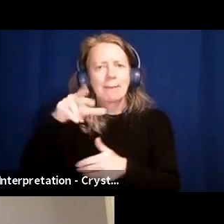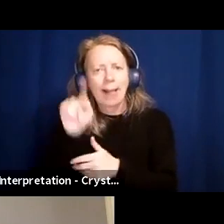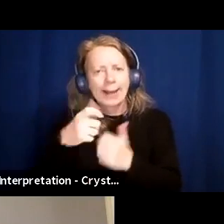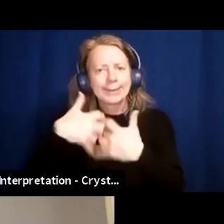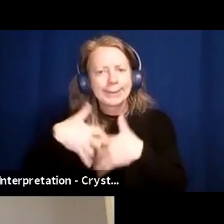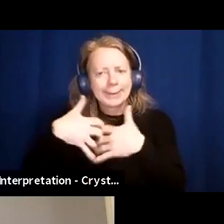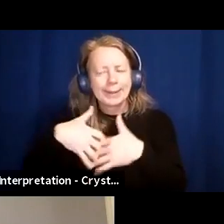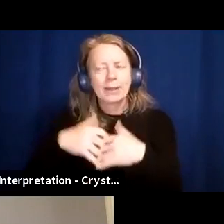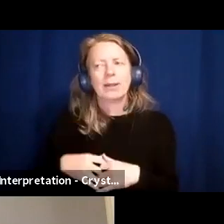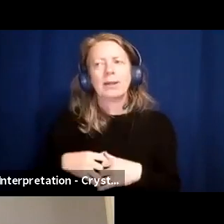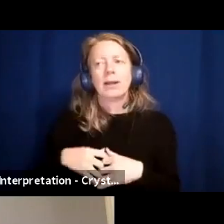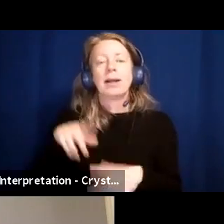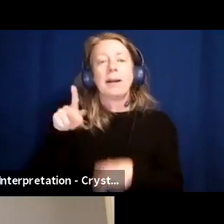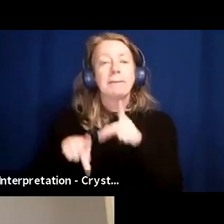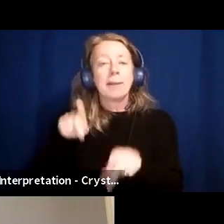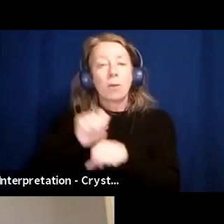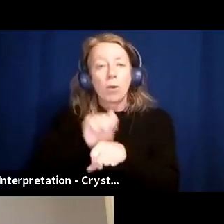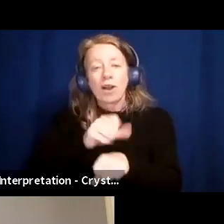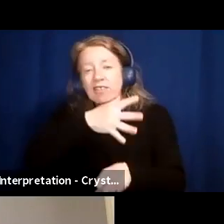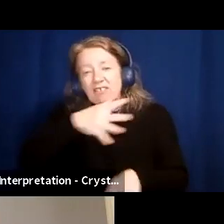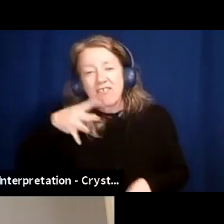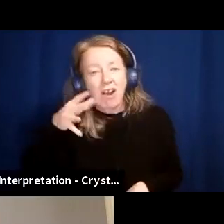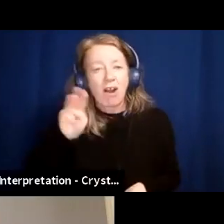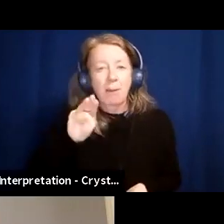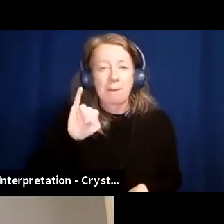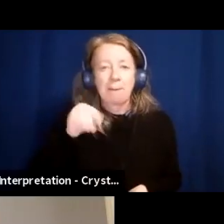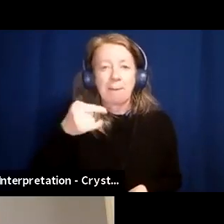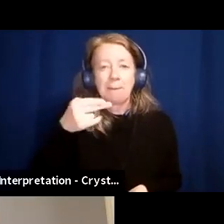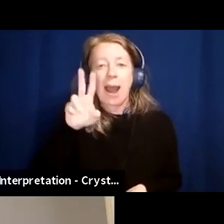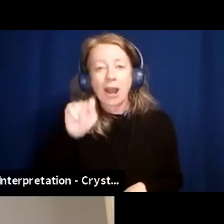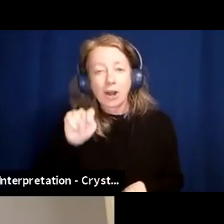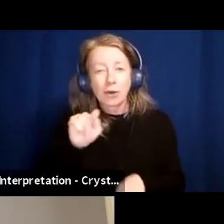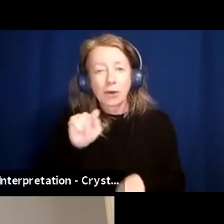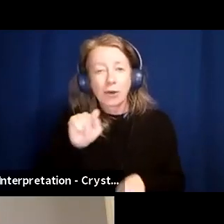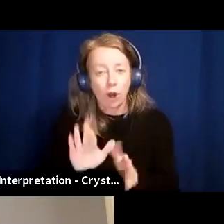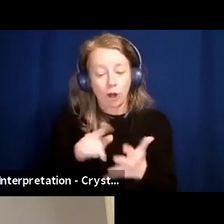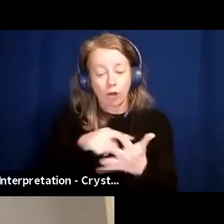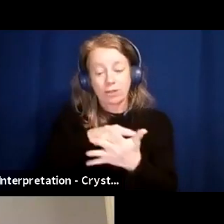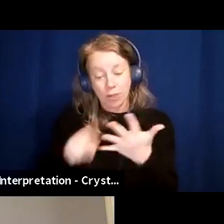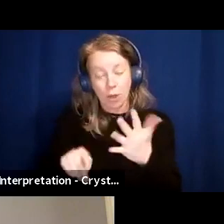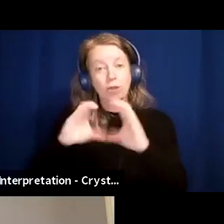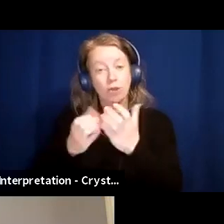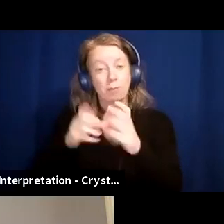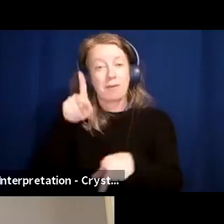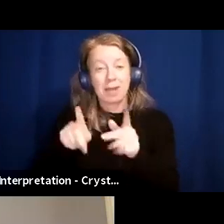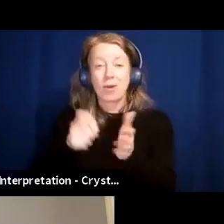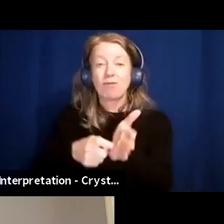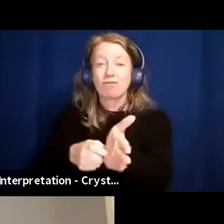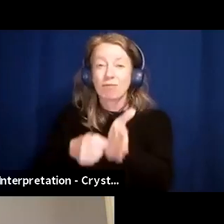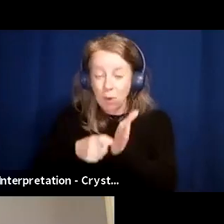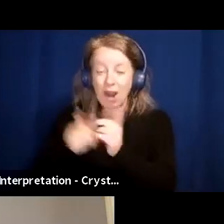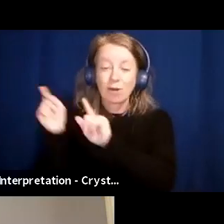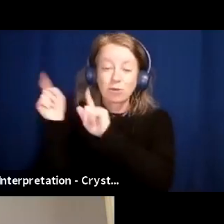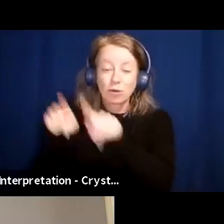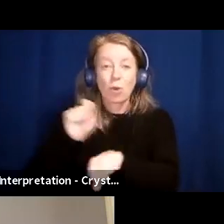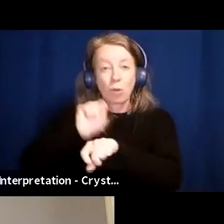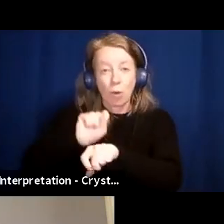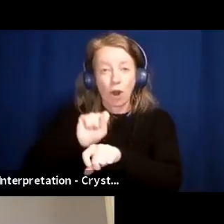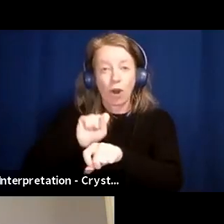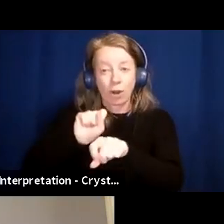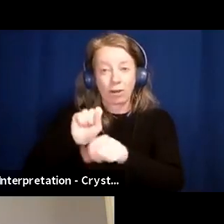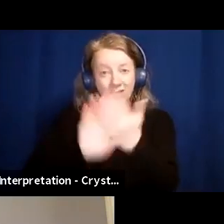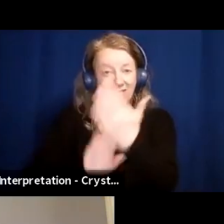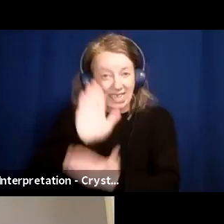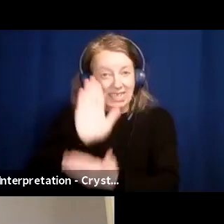in migrant workers, those essential workers that actually have to work in person and have been working